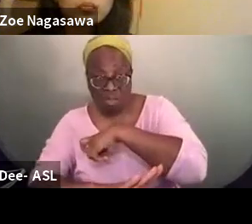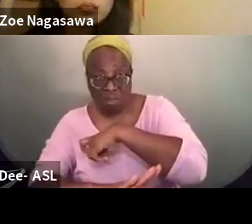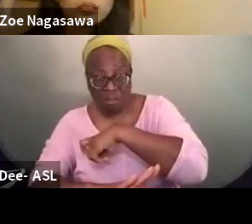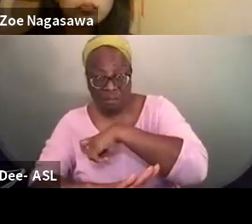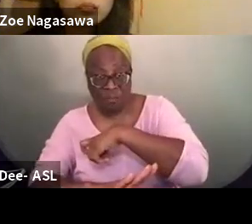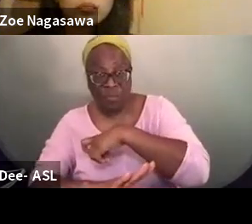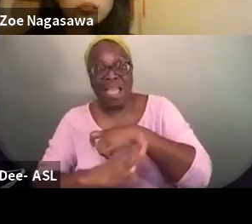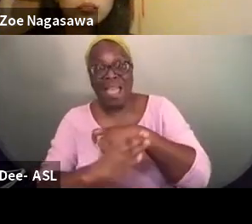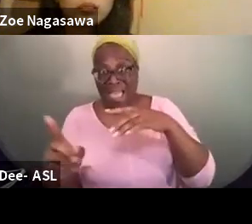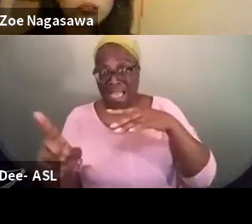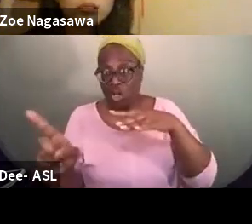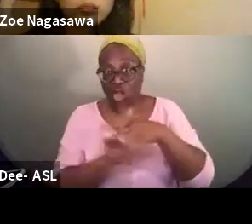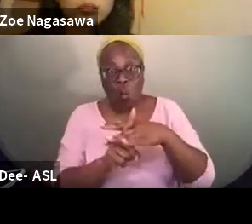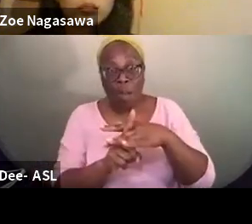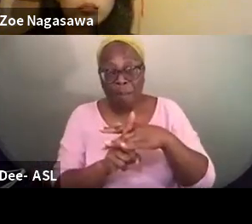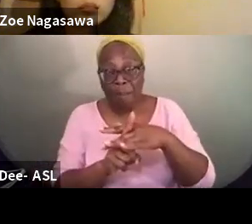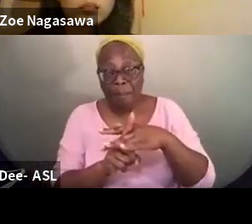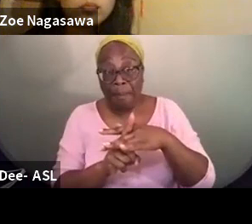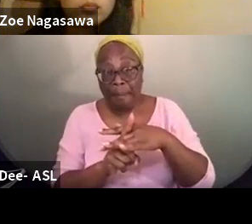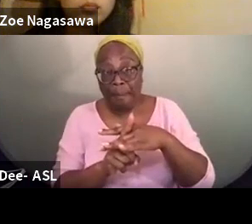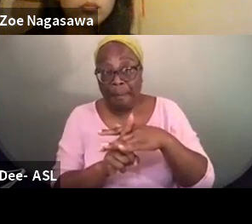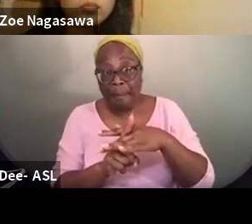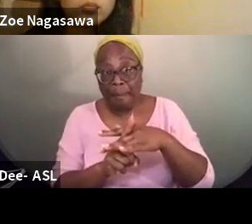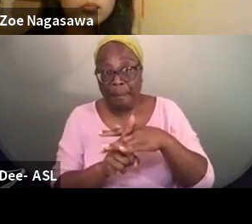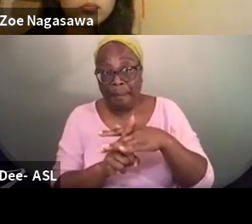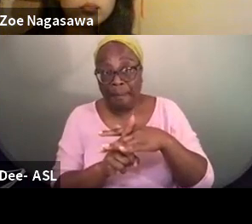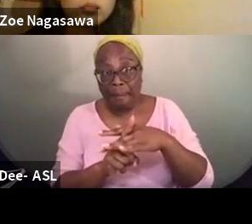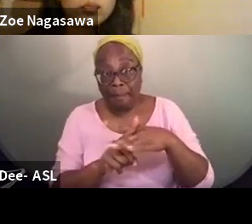and show up at 6th grade level?